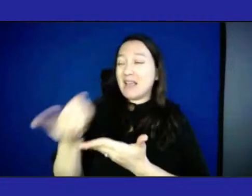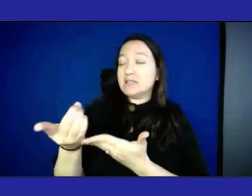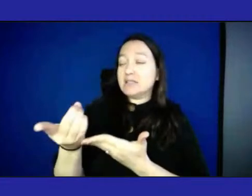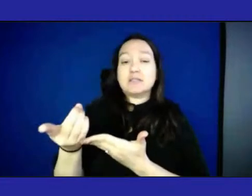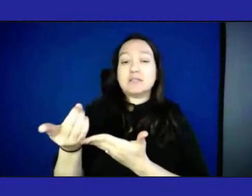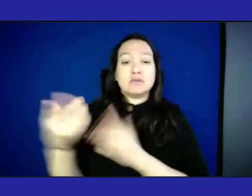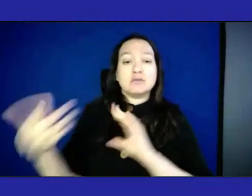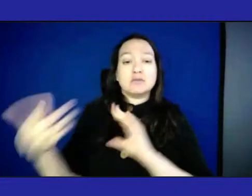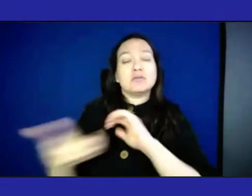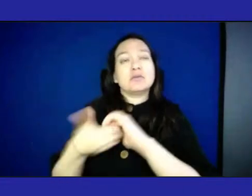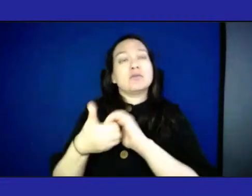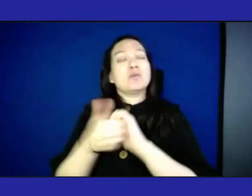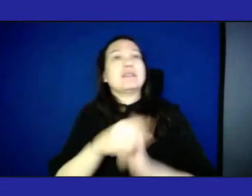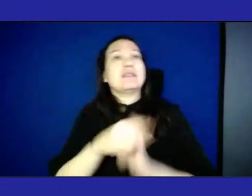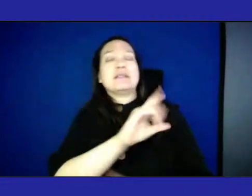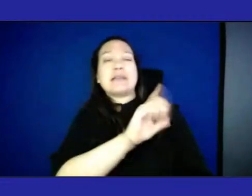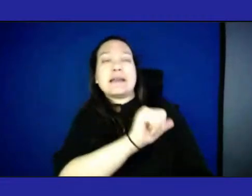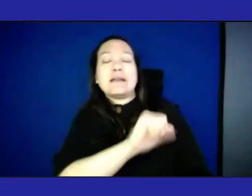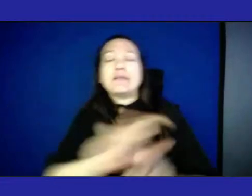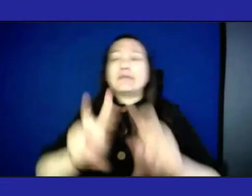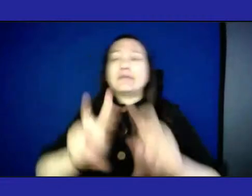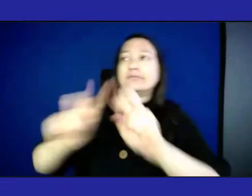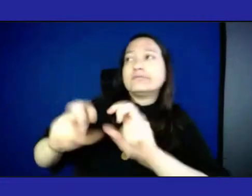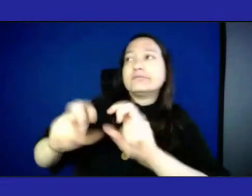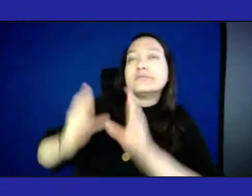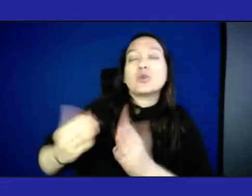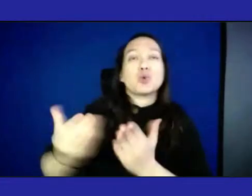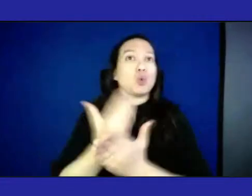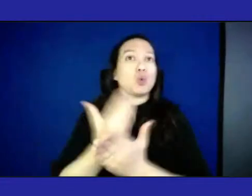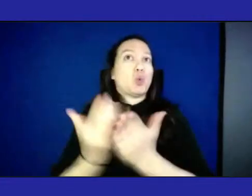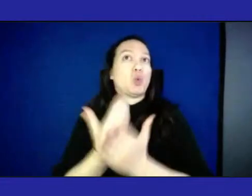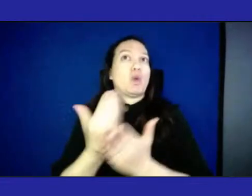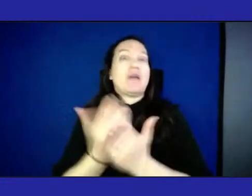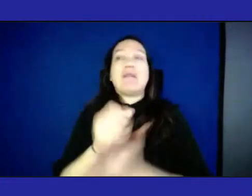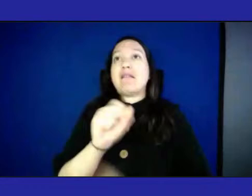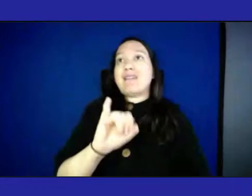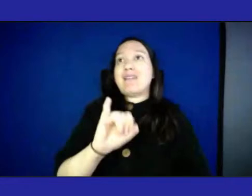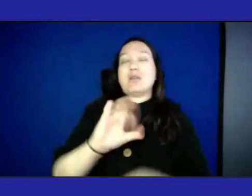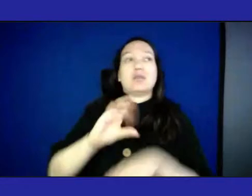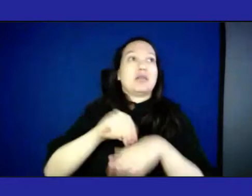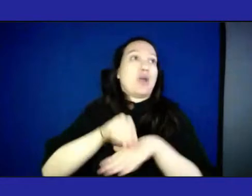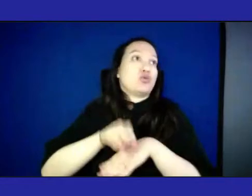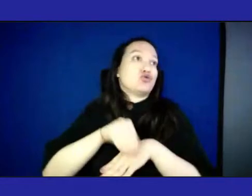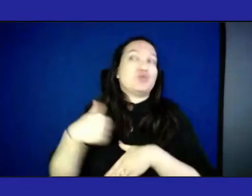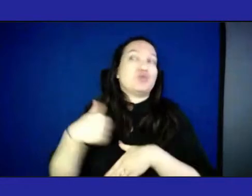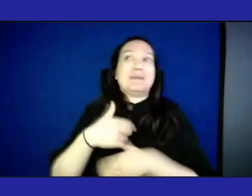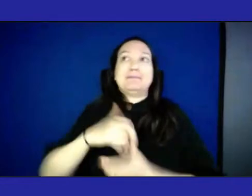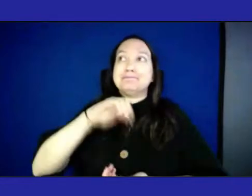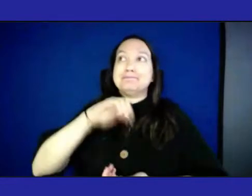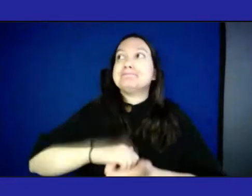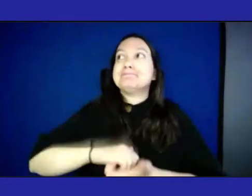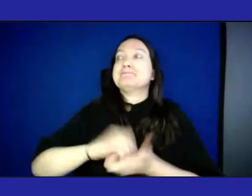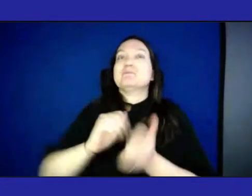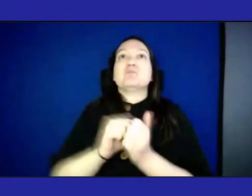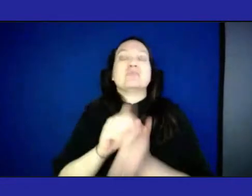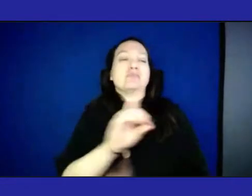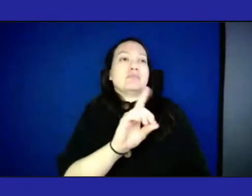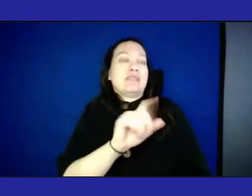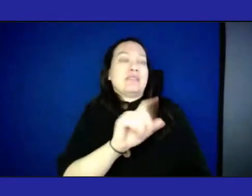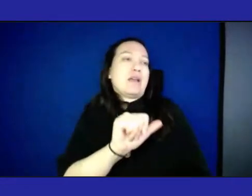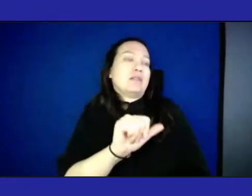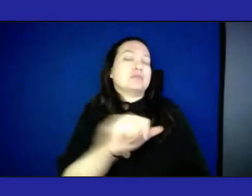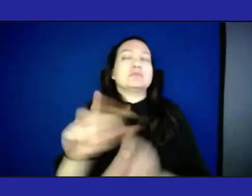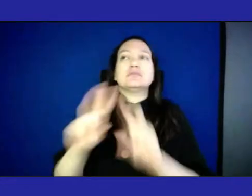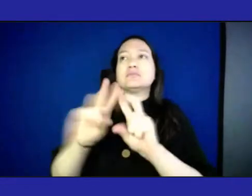and analytics, and the newest one is our AI Council, which we are in partnership with data and analytics, and we have